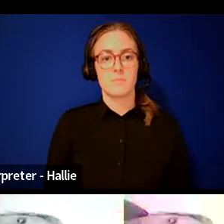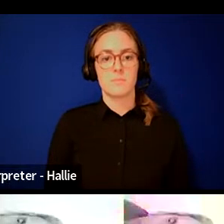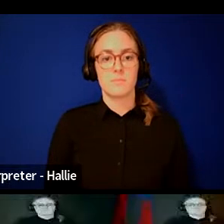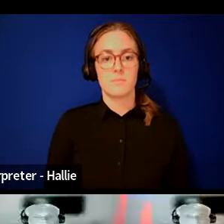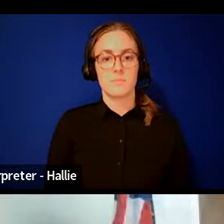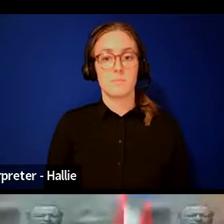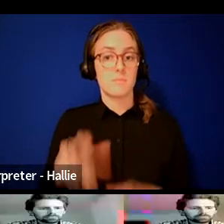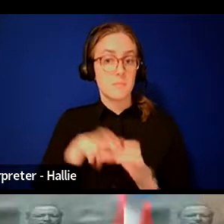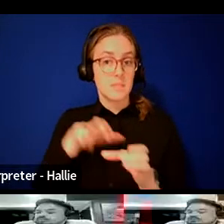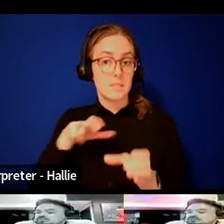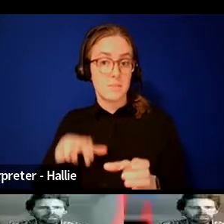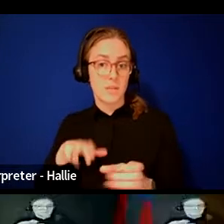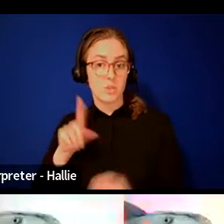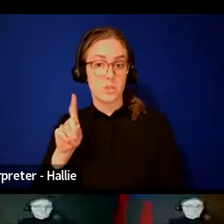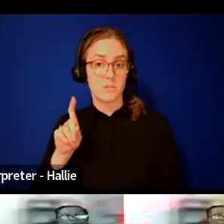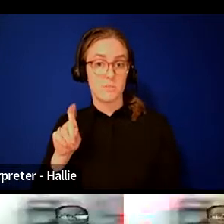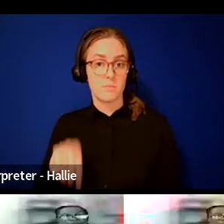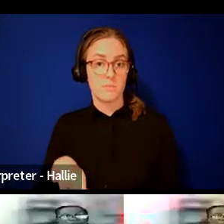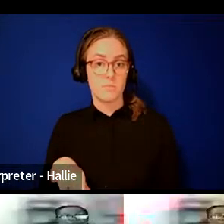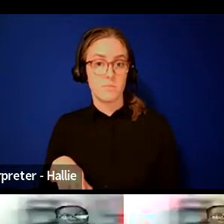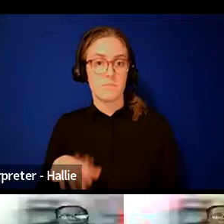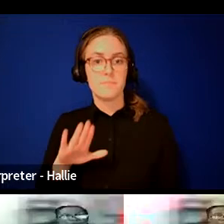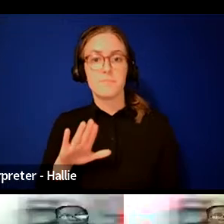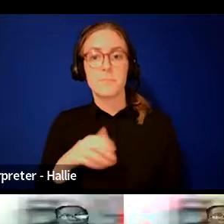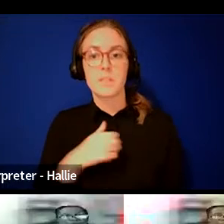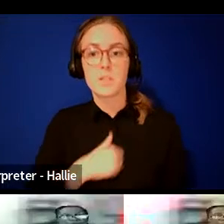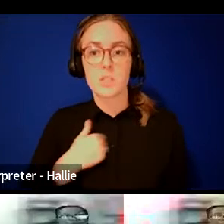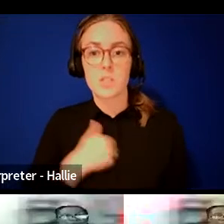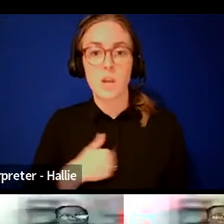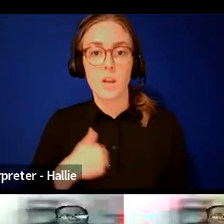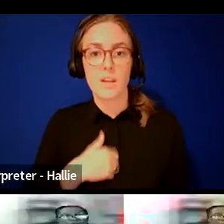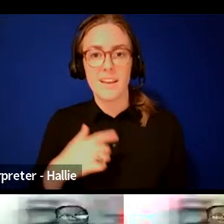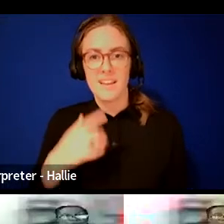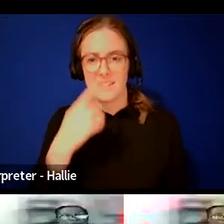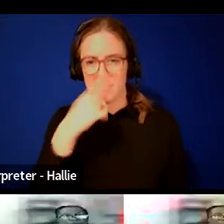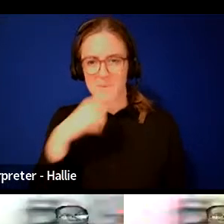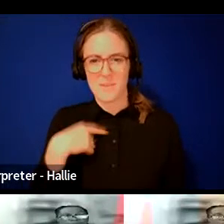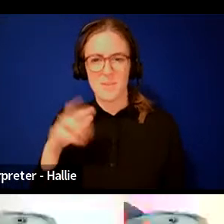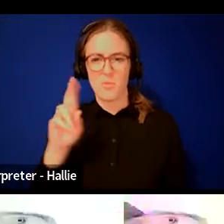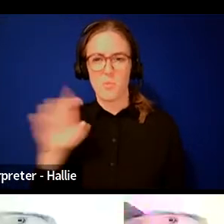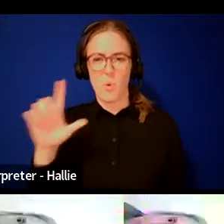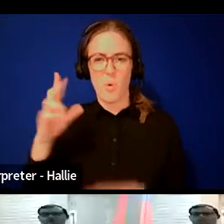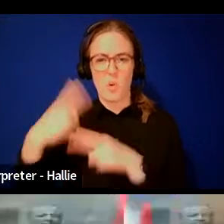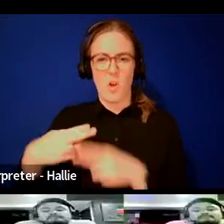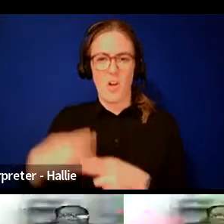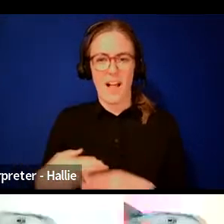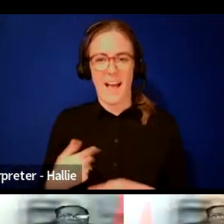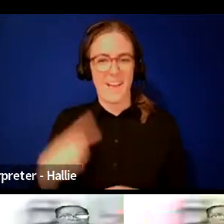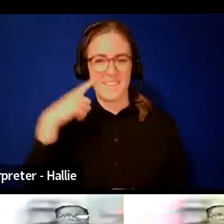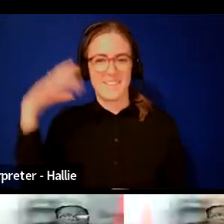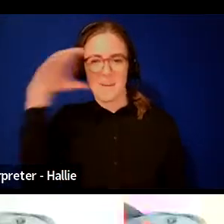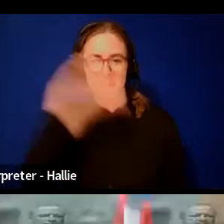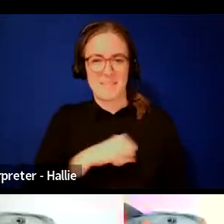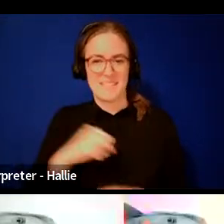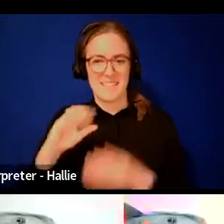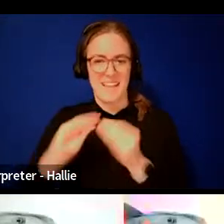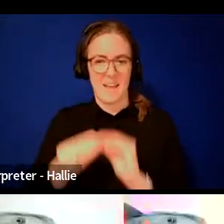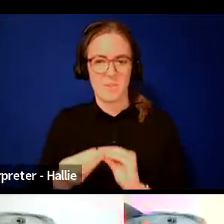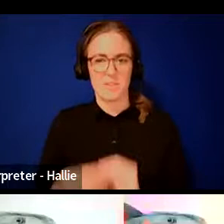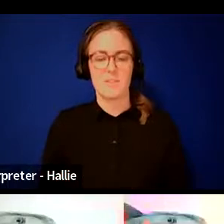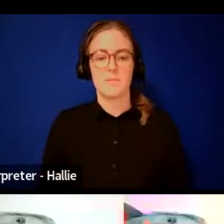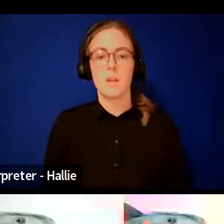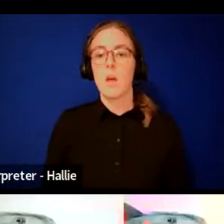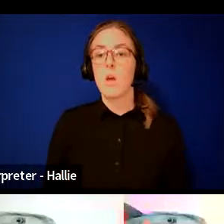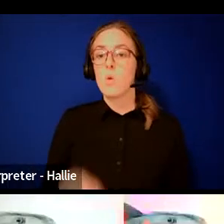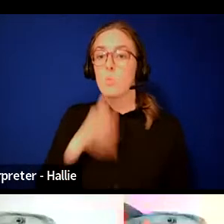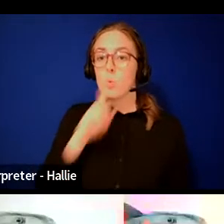Any abstentions? Apologies, City Guzman. Could we maybe do a roll call? I don't think I got the count. Okay. Those